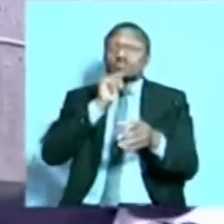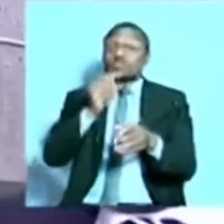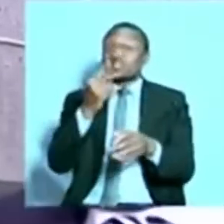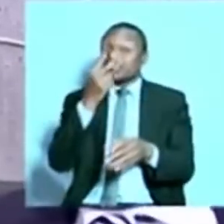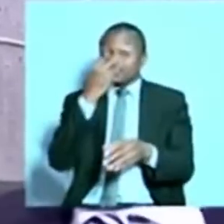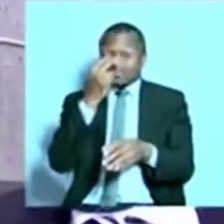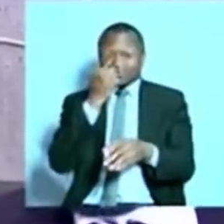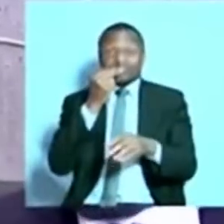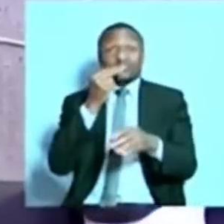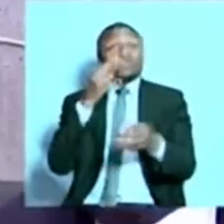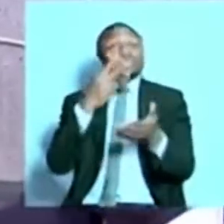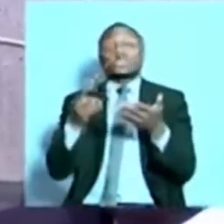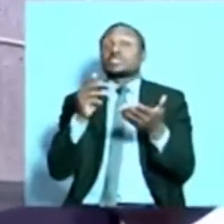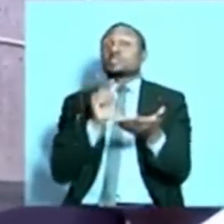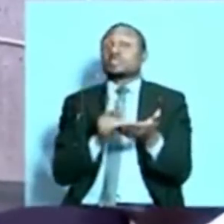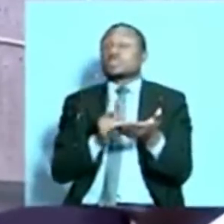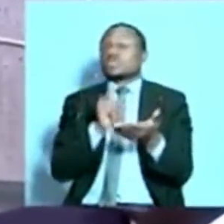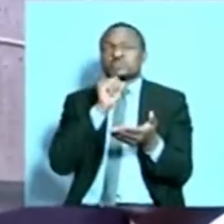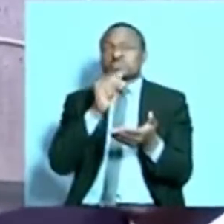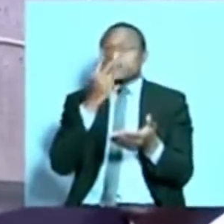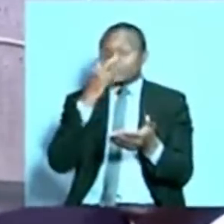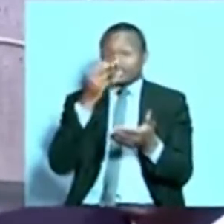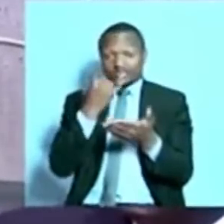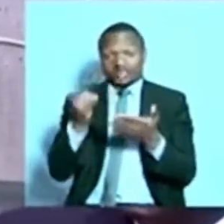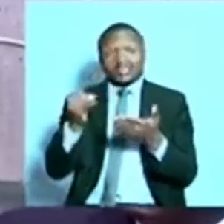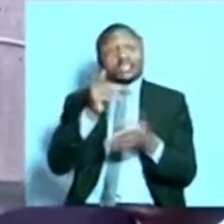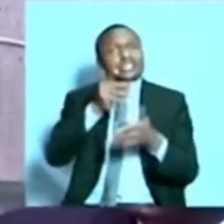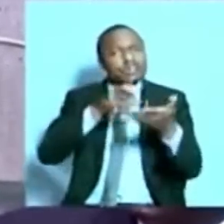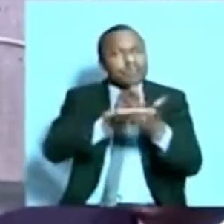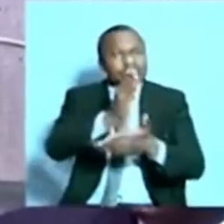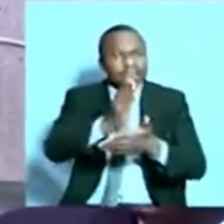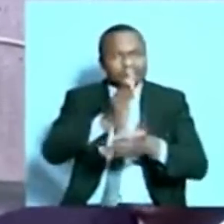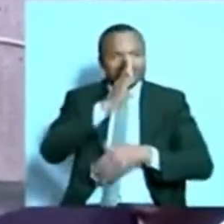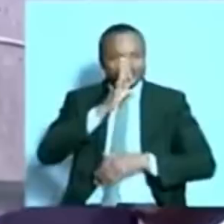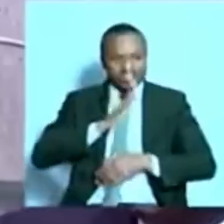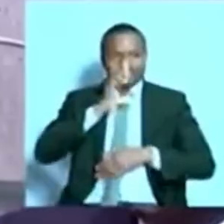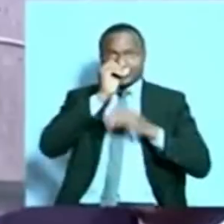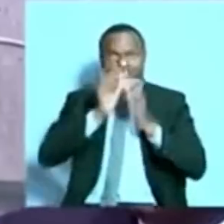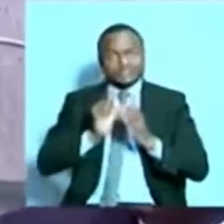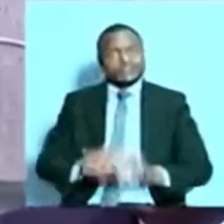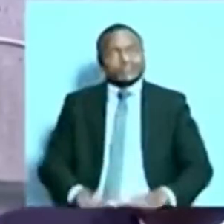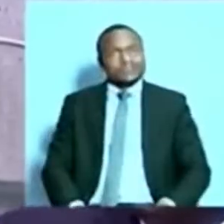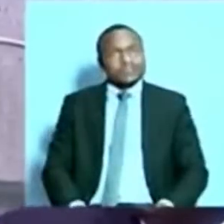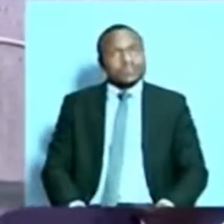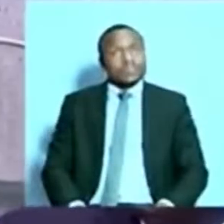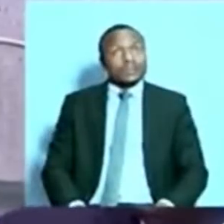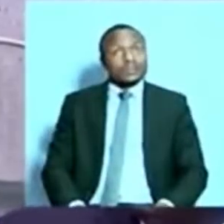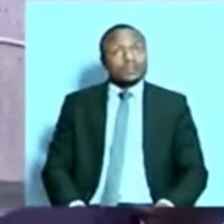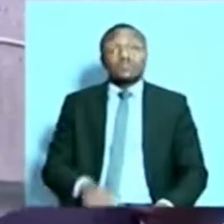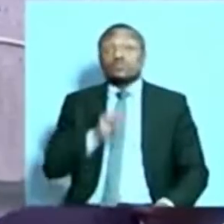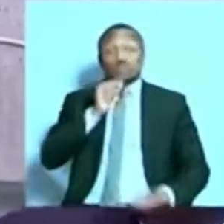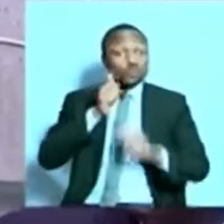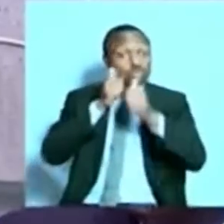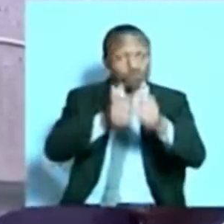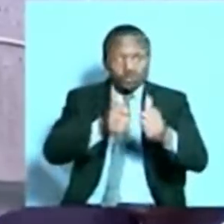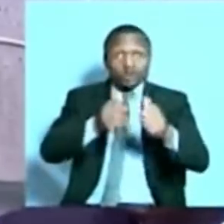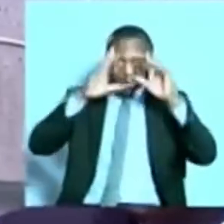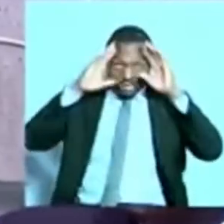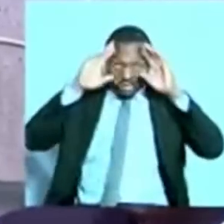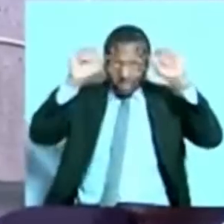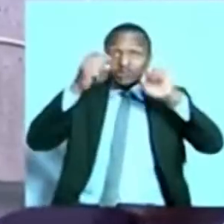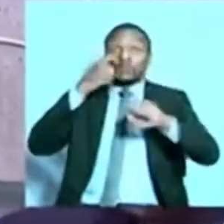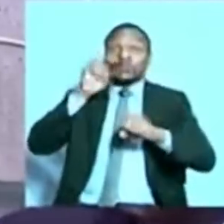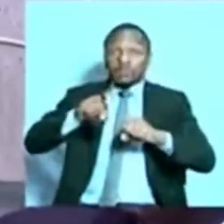matter. Is in order, Madam Speaker, to ignore the presidential directives together with